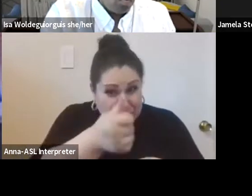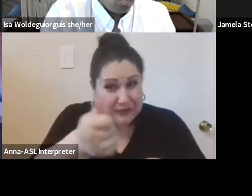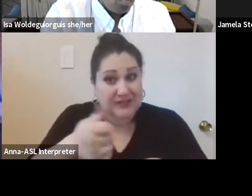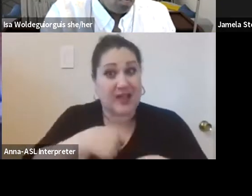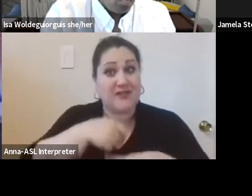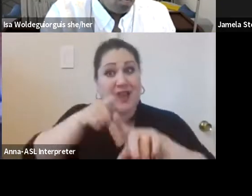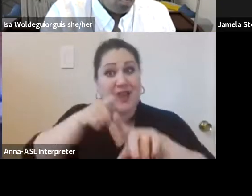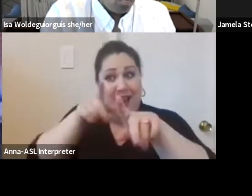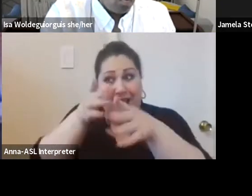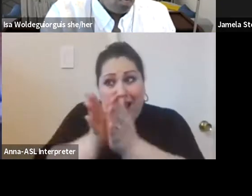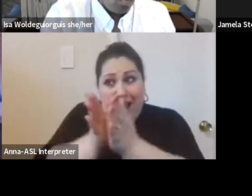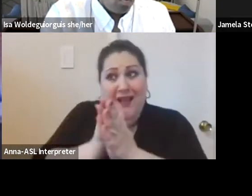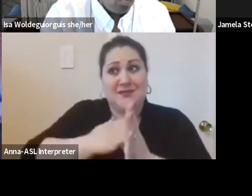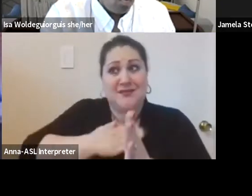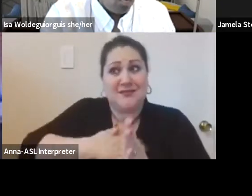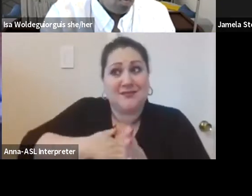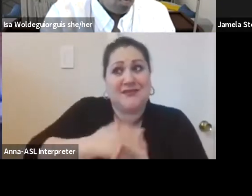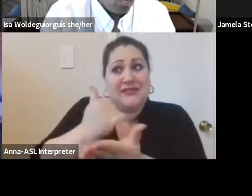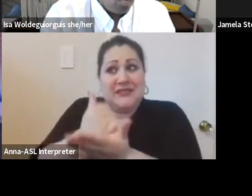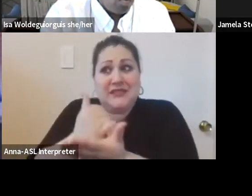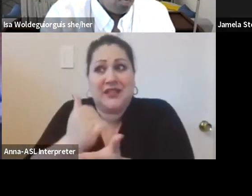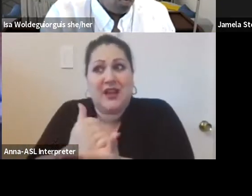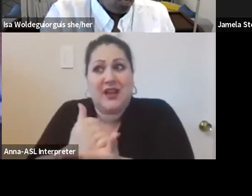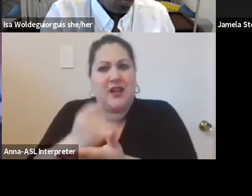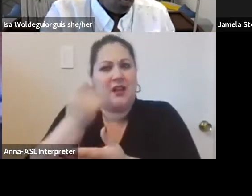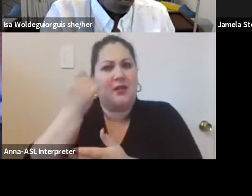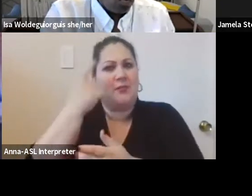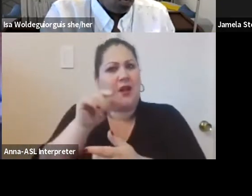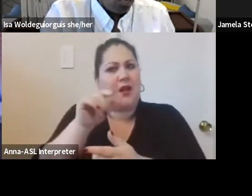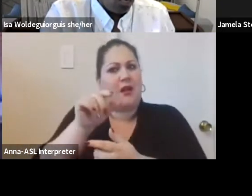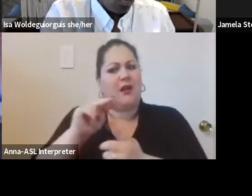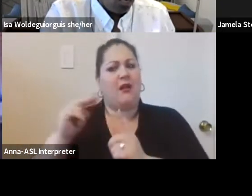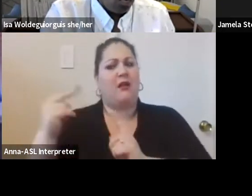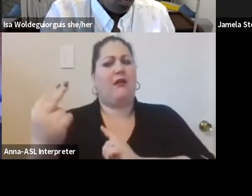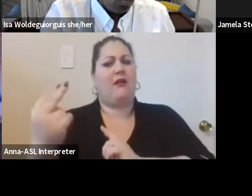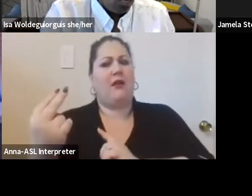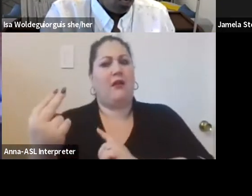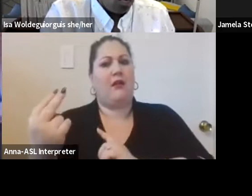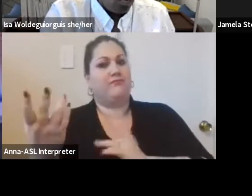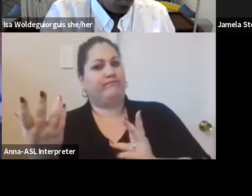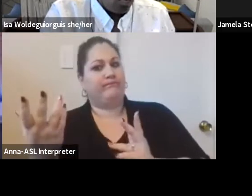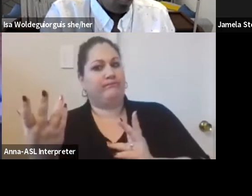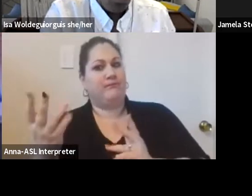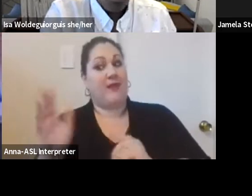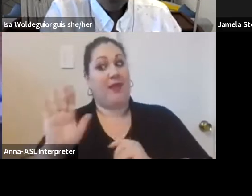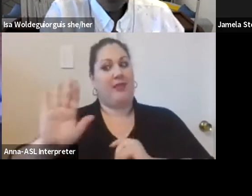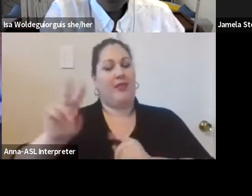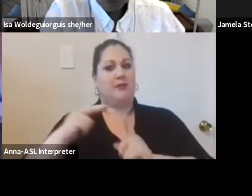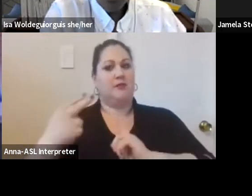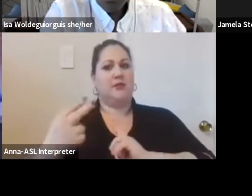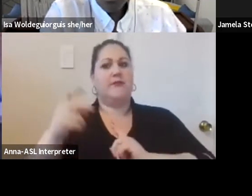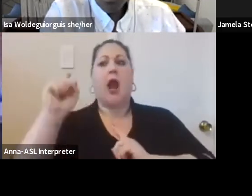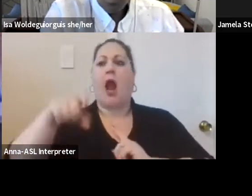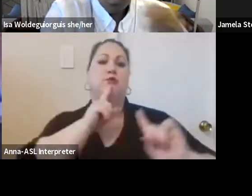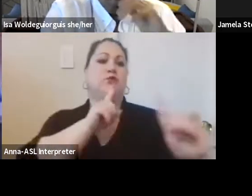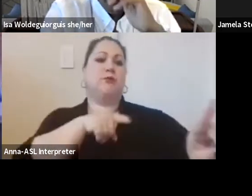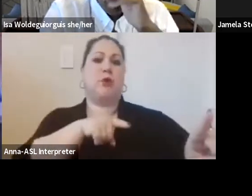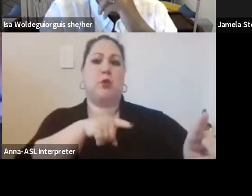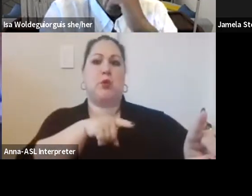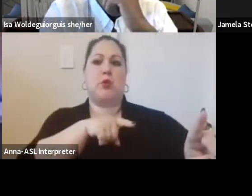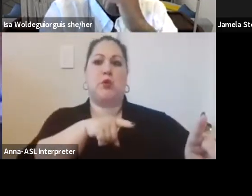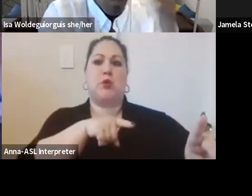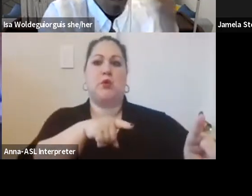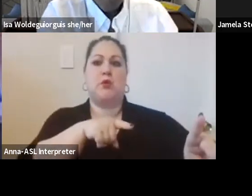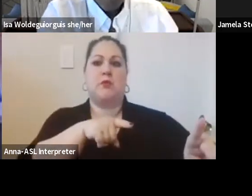to help. The help was around mandated reporting, like Selena. There was your social worker was